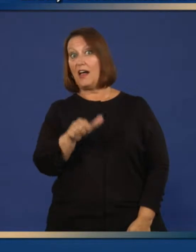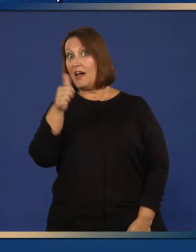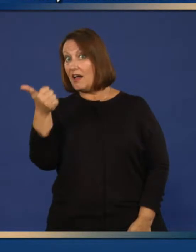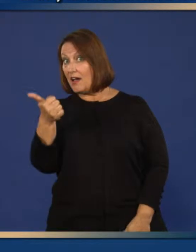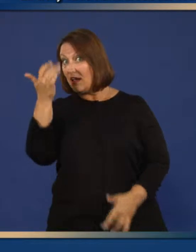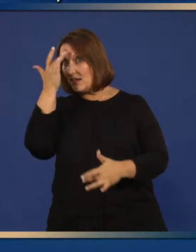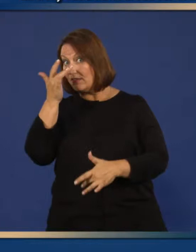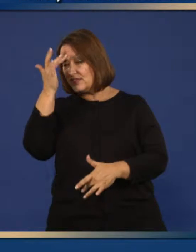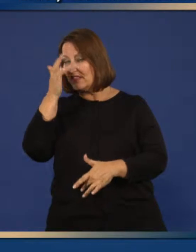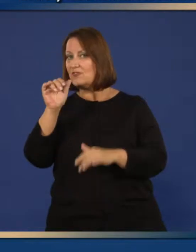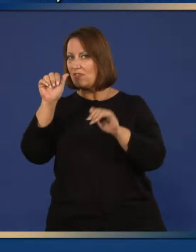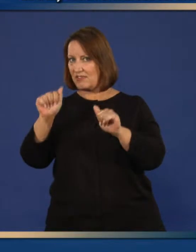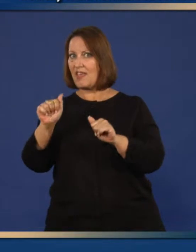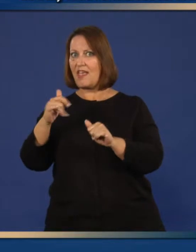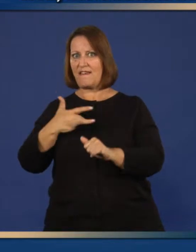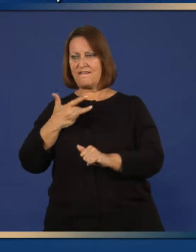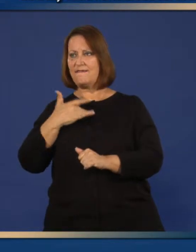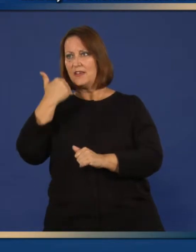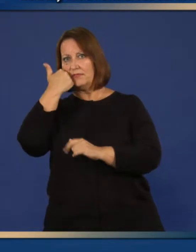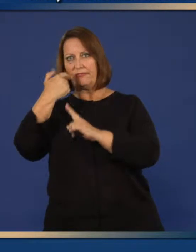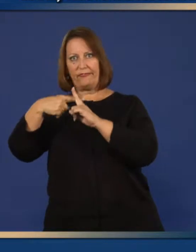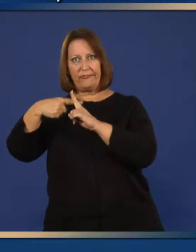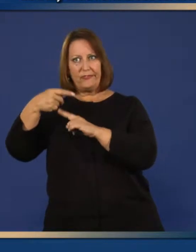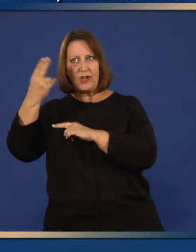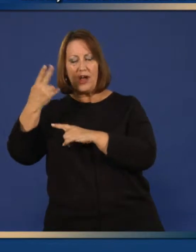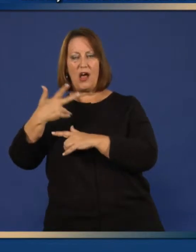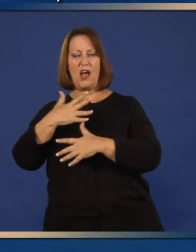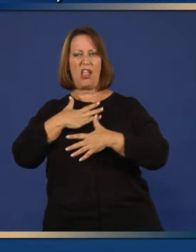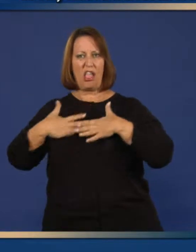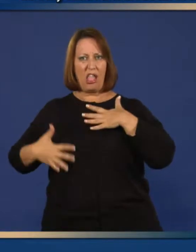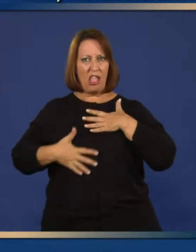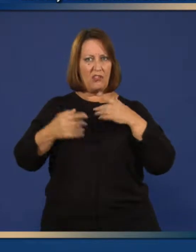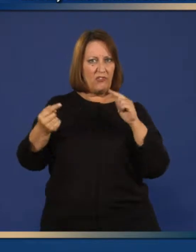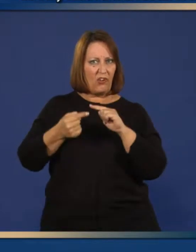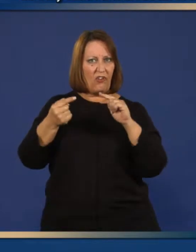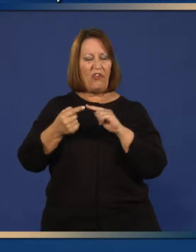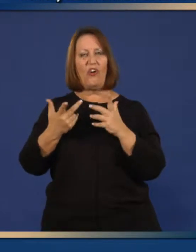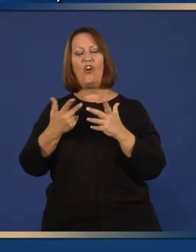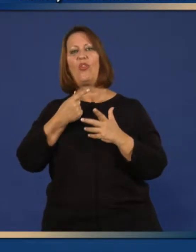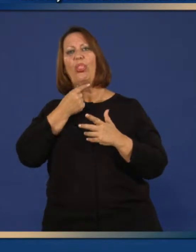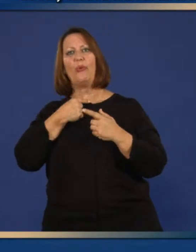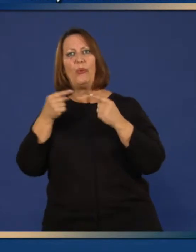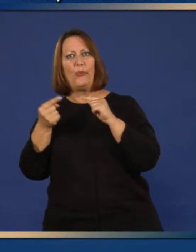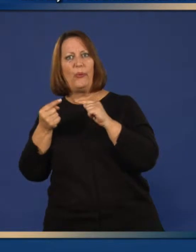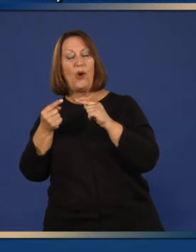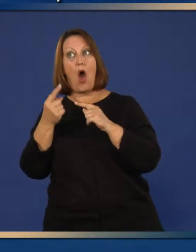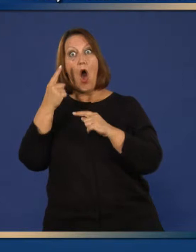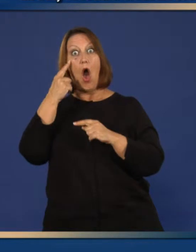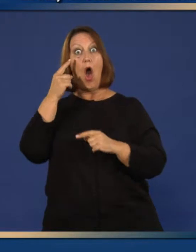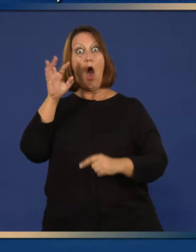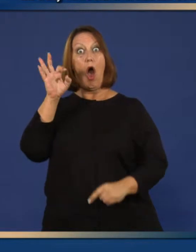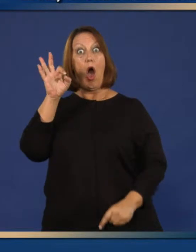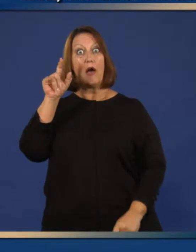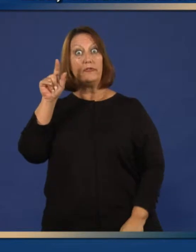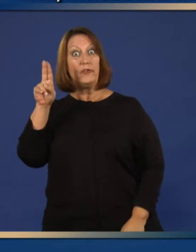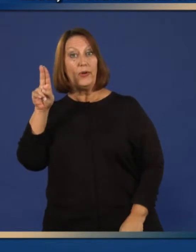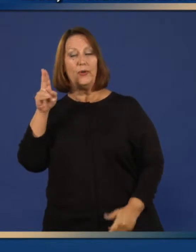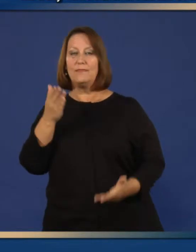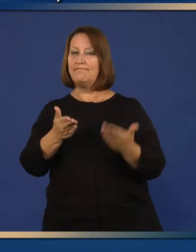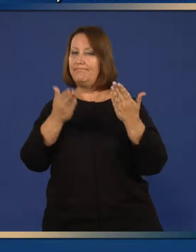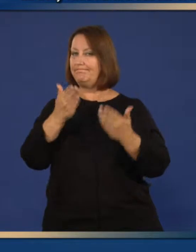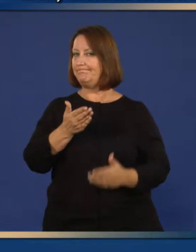Other illnesses can have the same symptoms and are often mistaken for influenza.